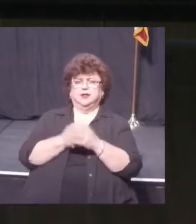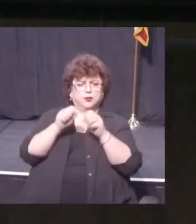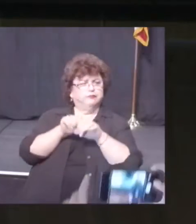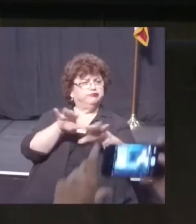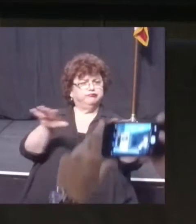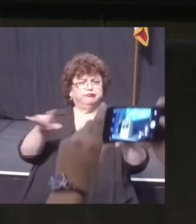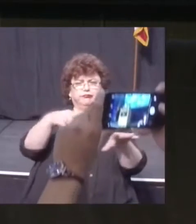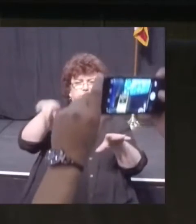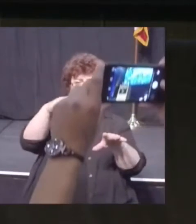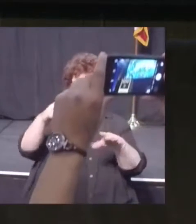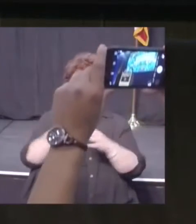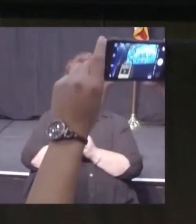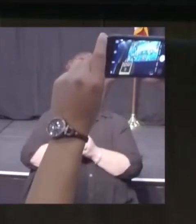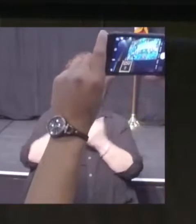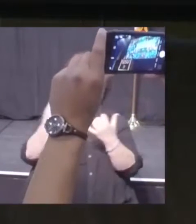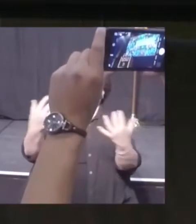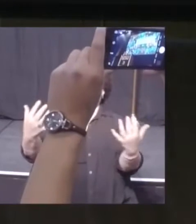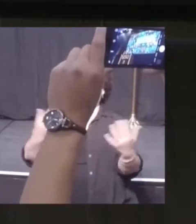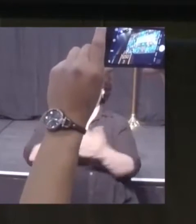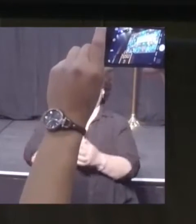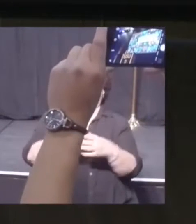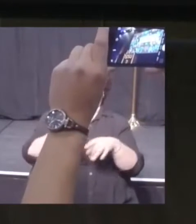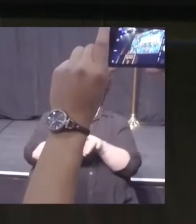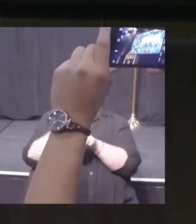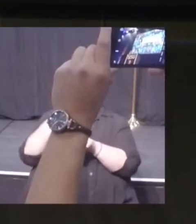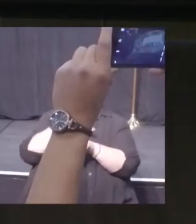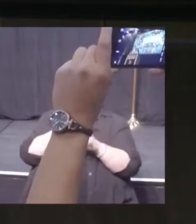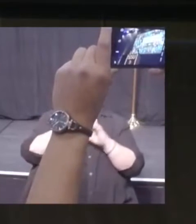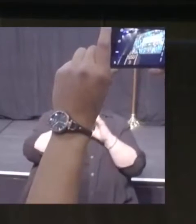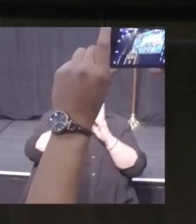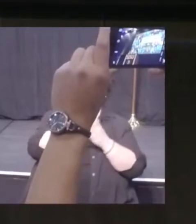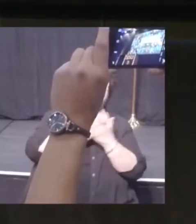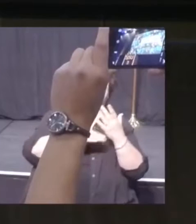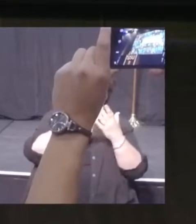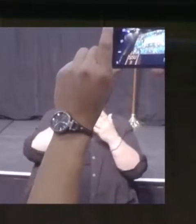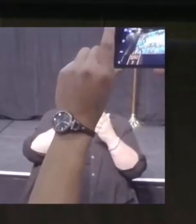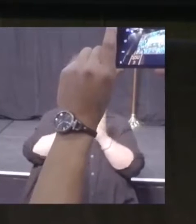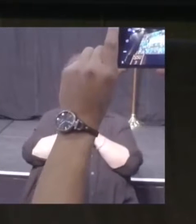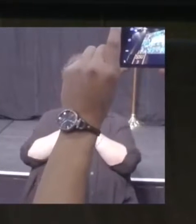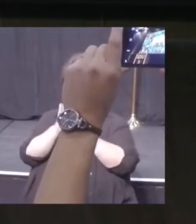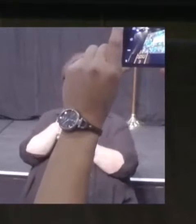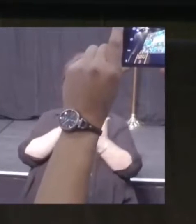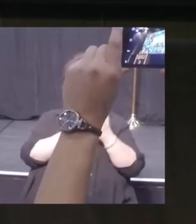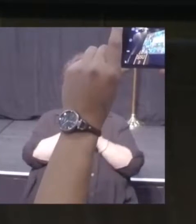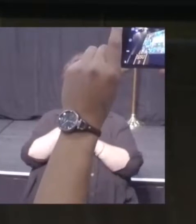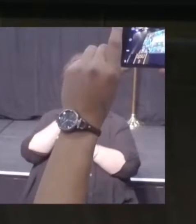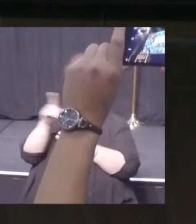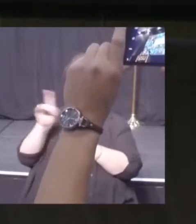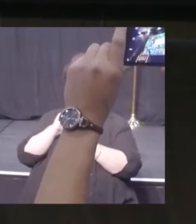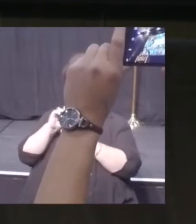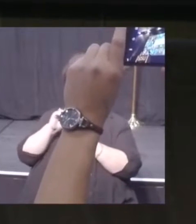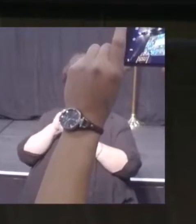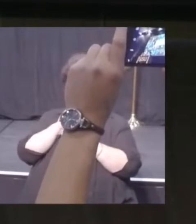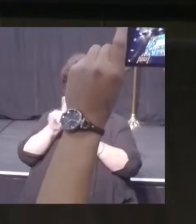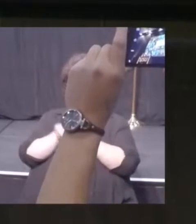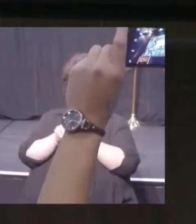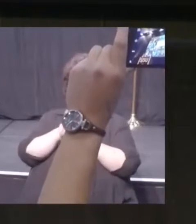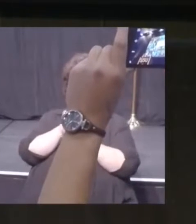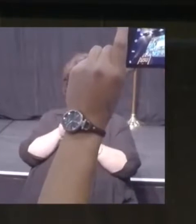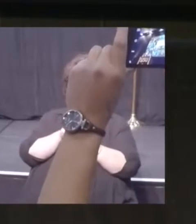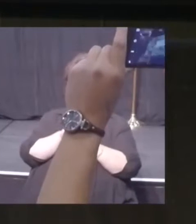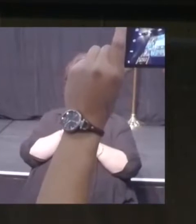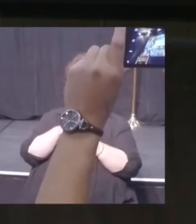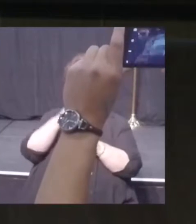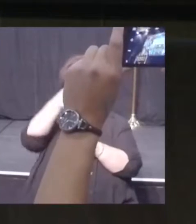the audience. Just as we are part of the city and community, you are a part of the Spartan family.